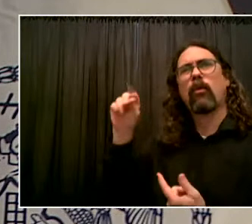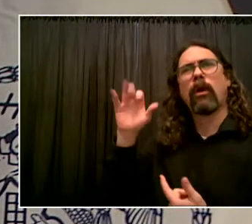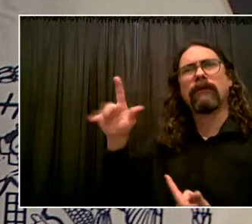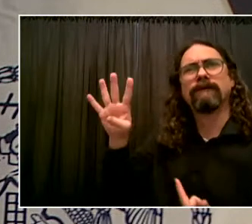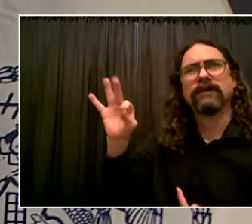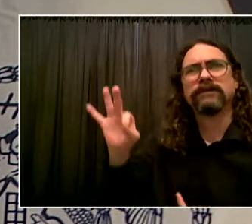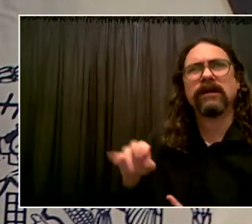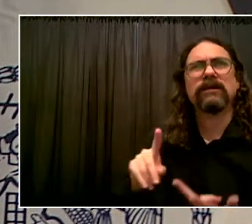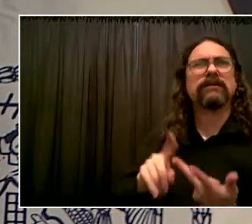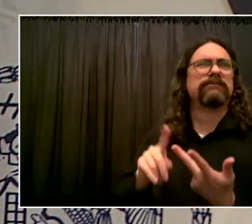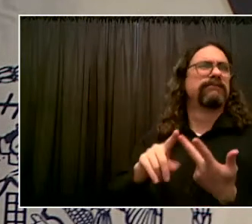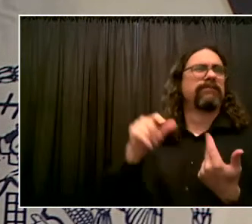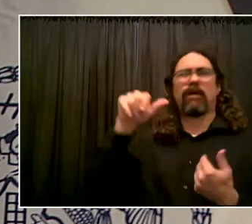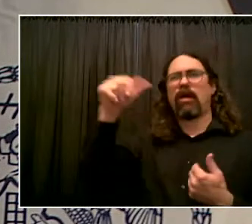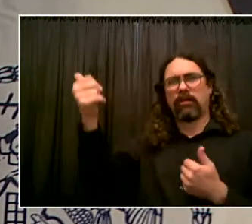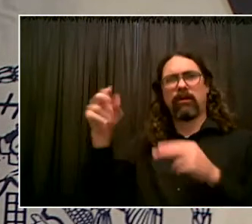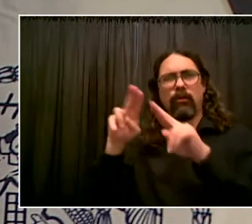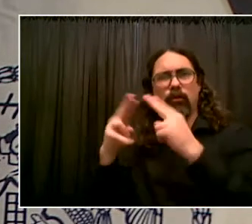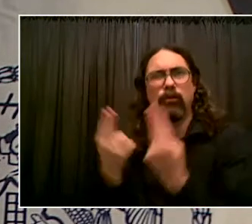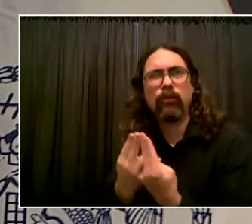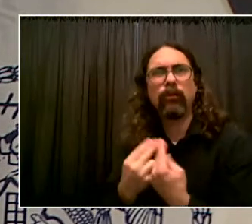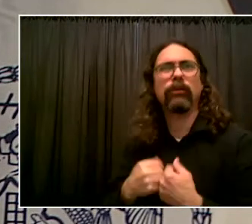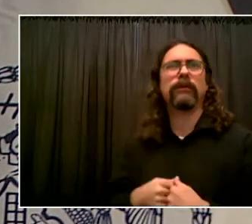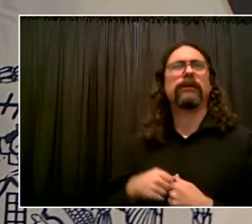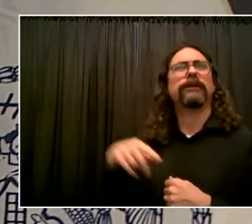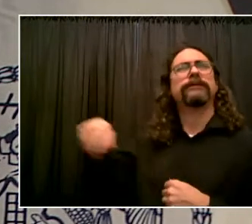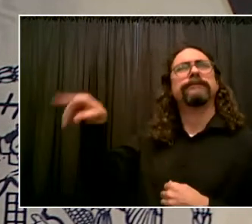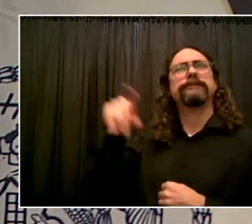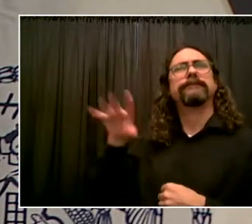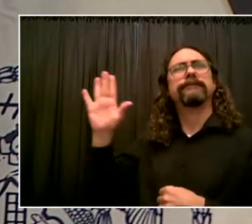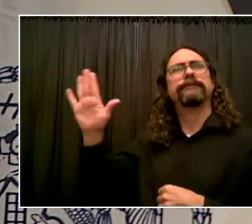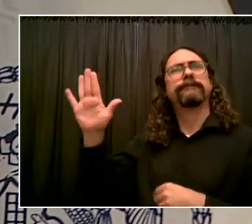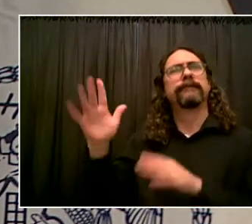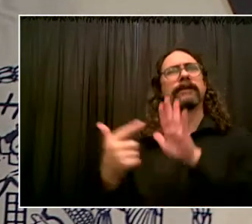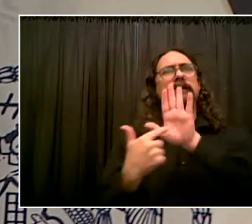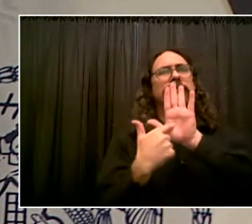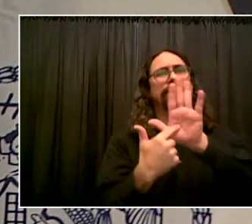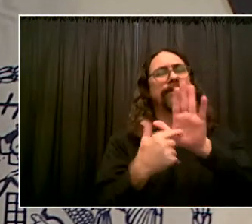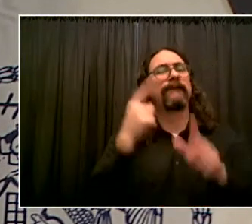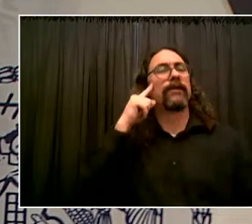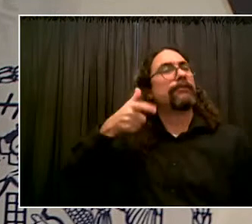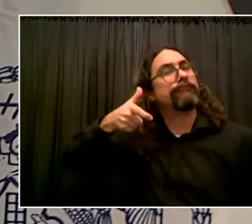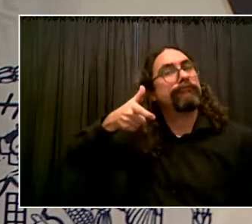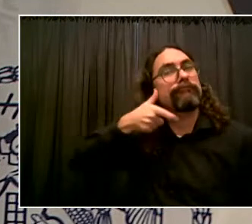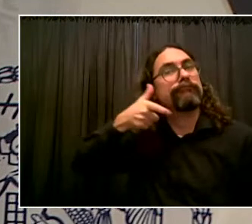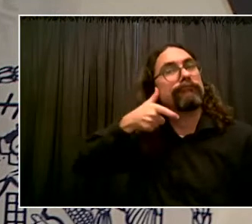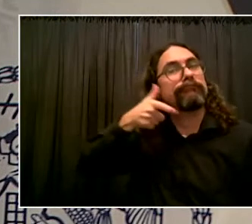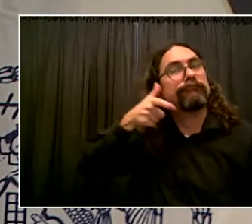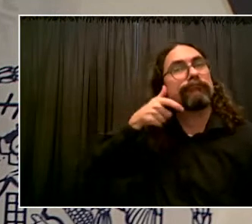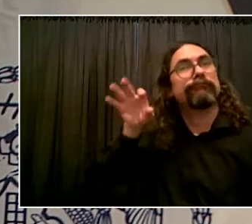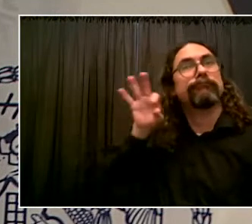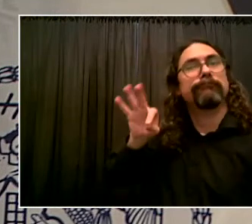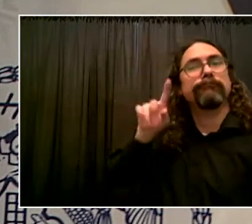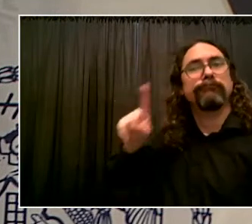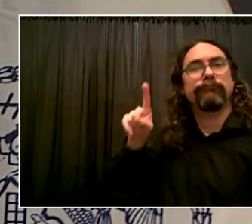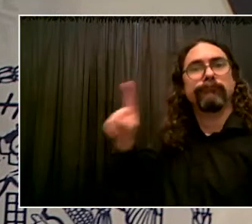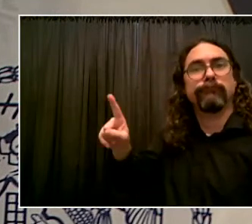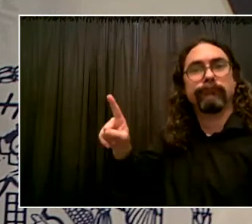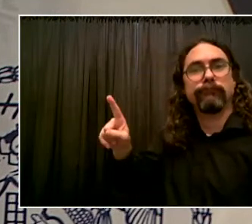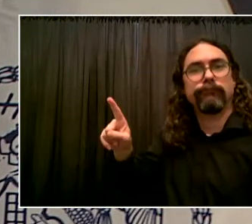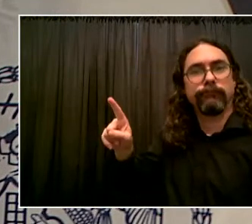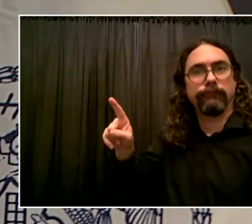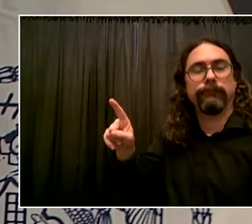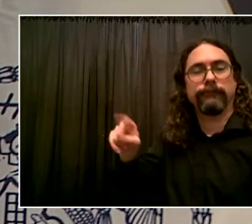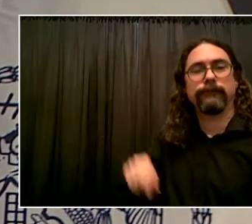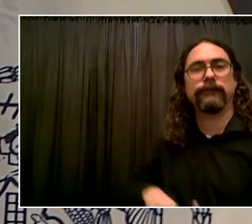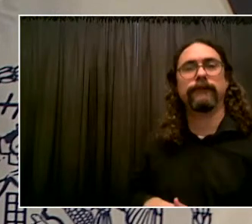through the pandemic. He had mentioned to me last week 500 of the 1,400 critical essential workers had not been